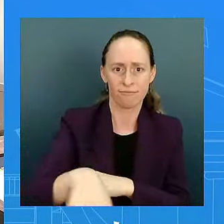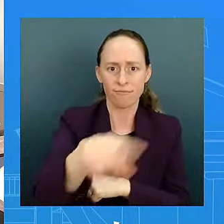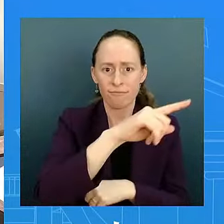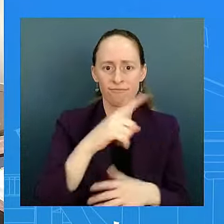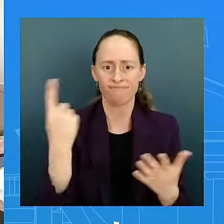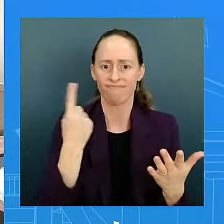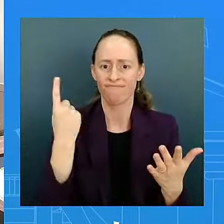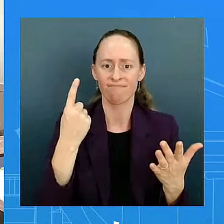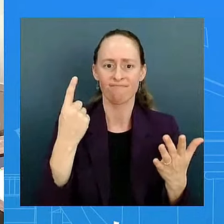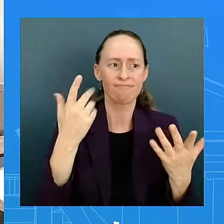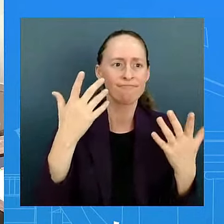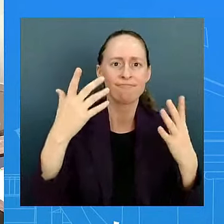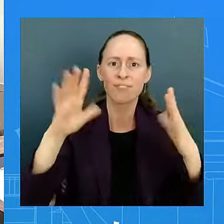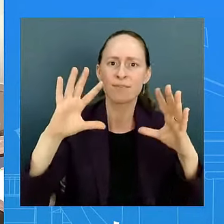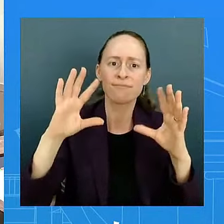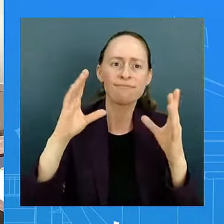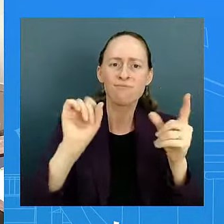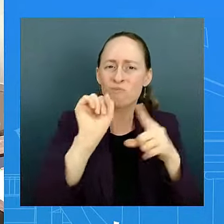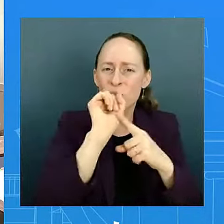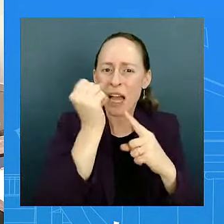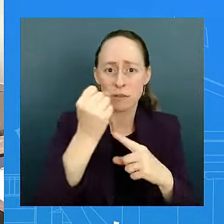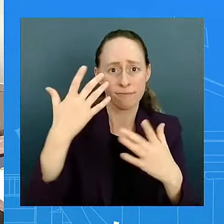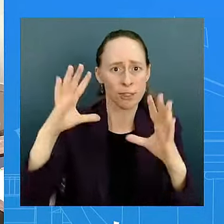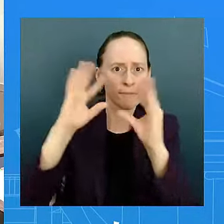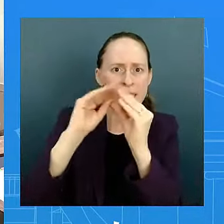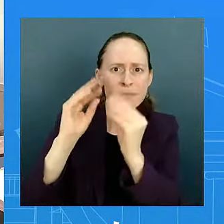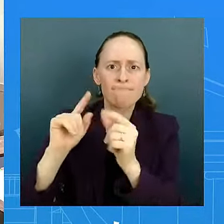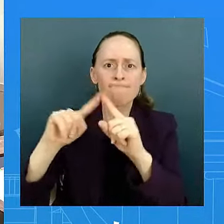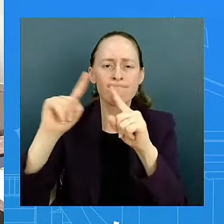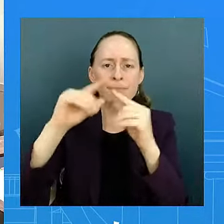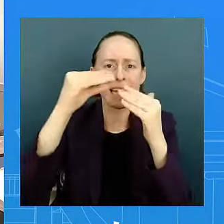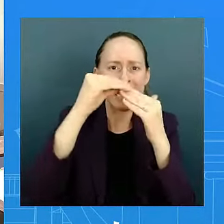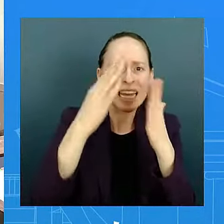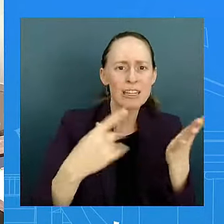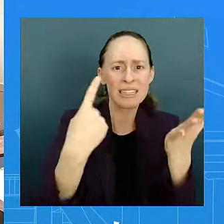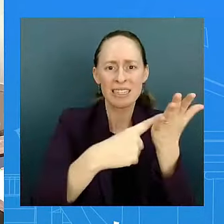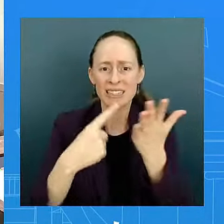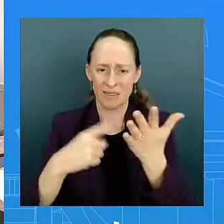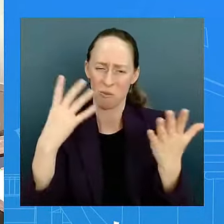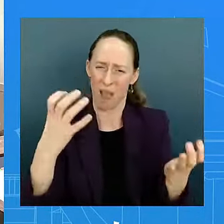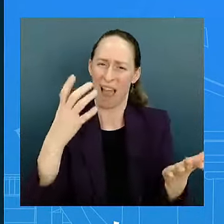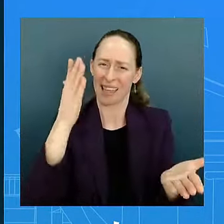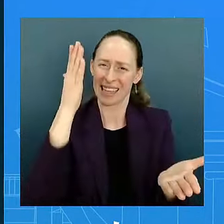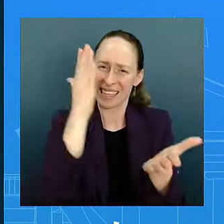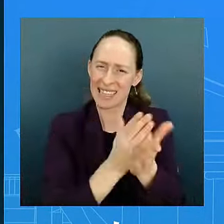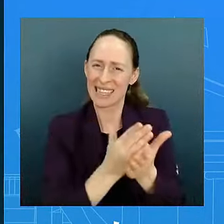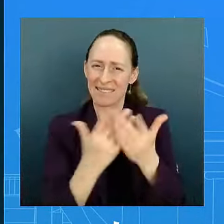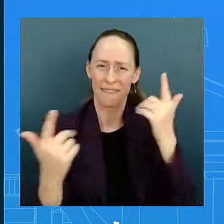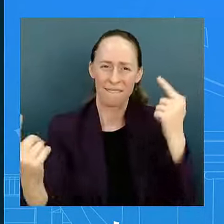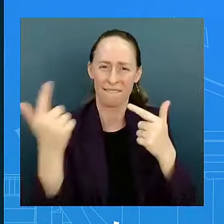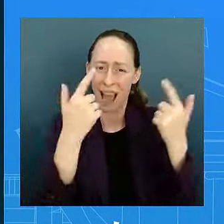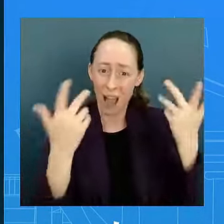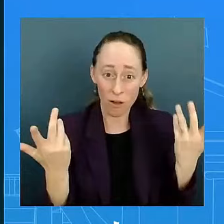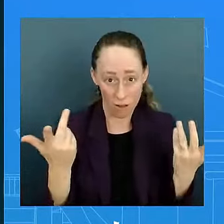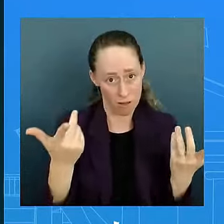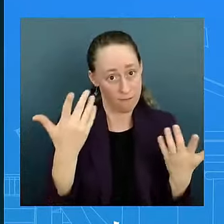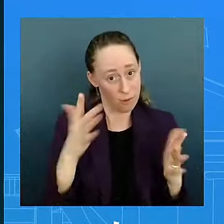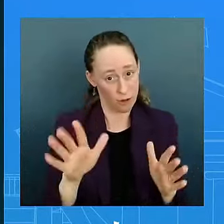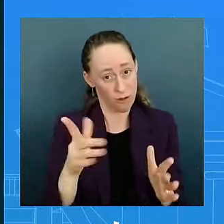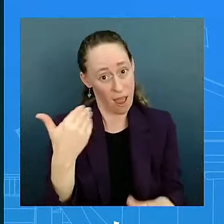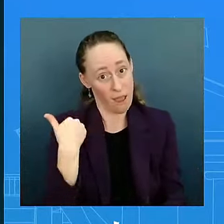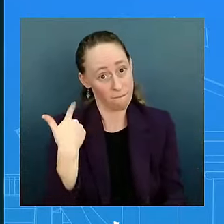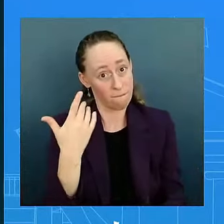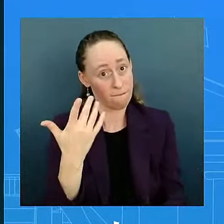de-escalate tensions. Are there any signs that that diplomacy is having its intended effect? So look, we're going to continue to have those conversations. That's going to be